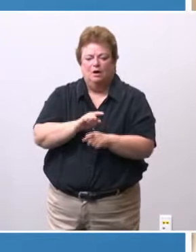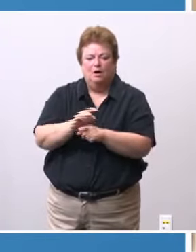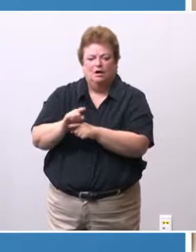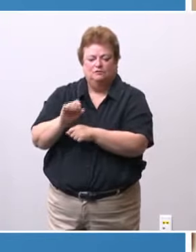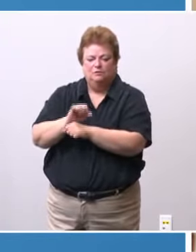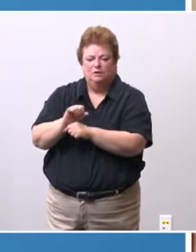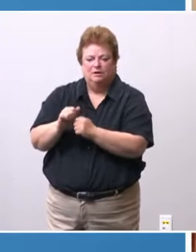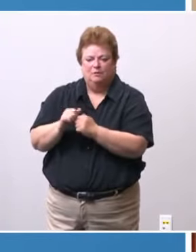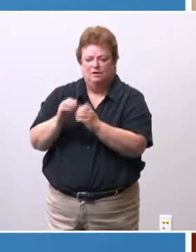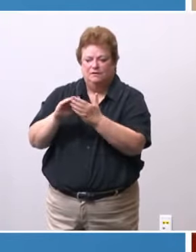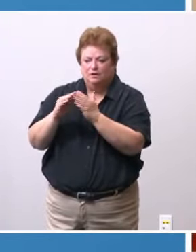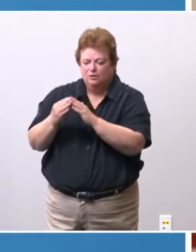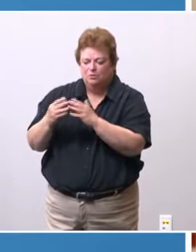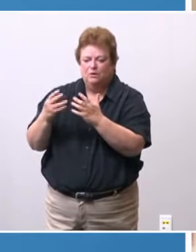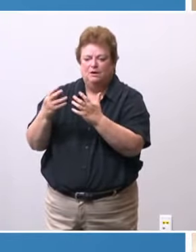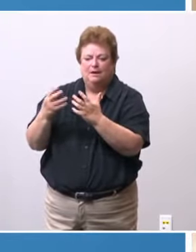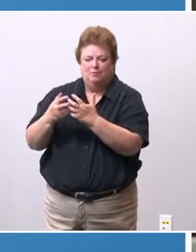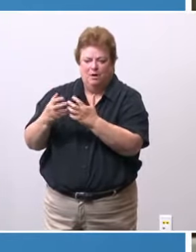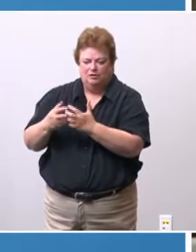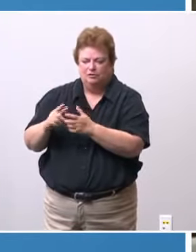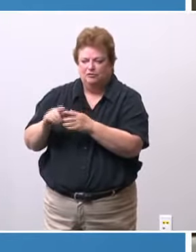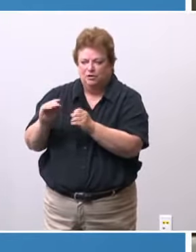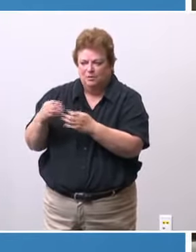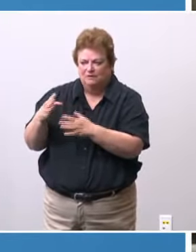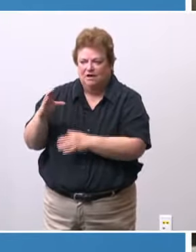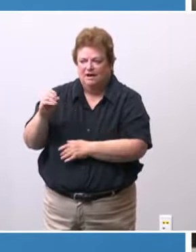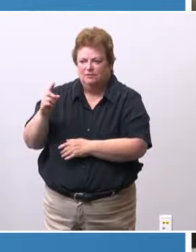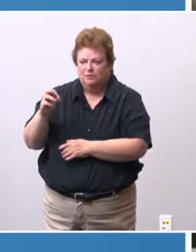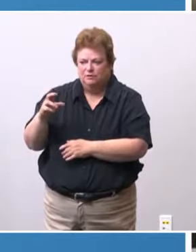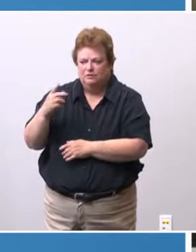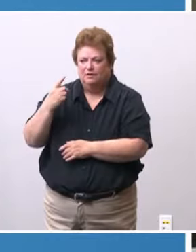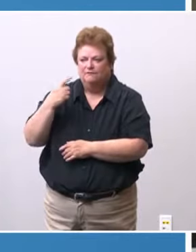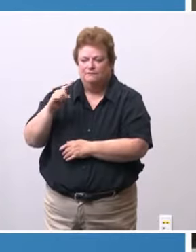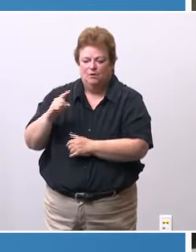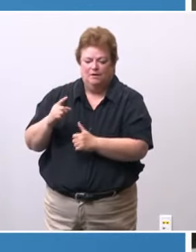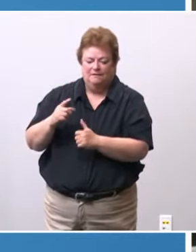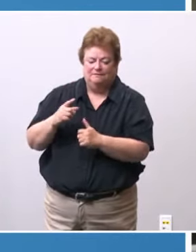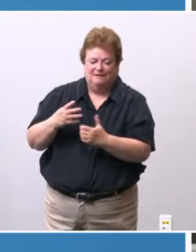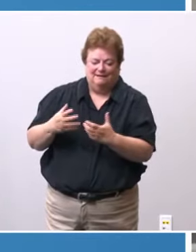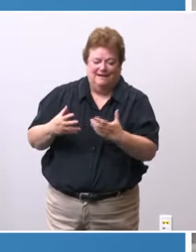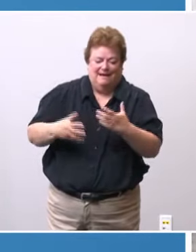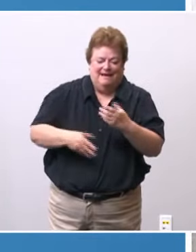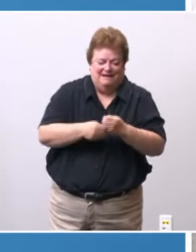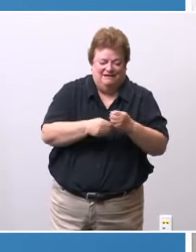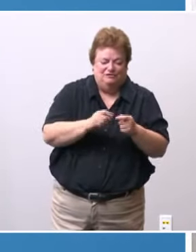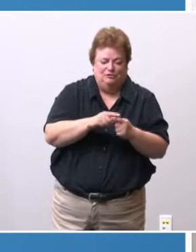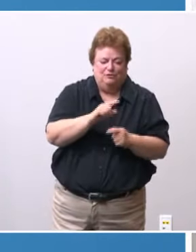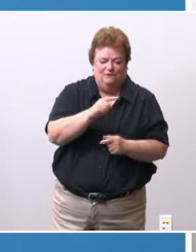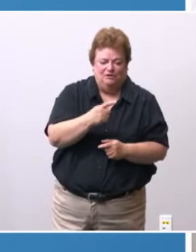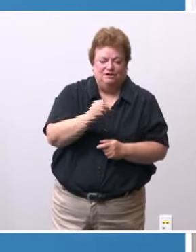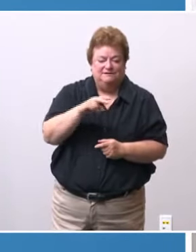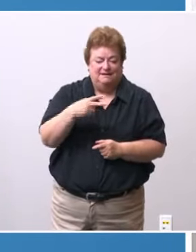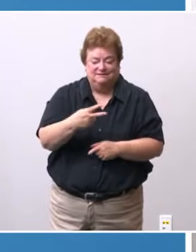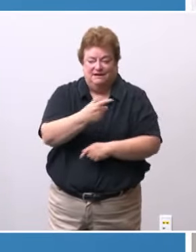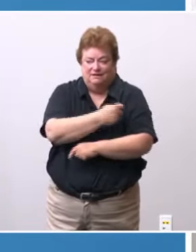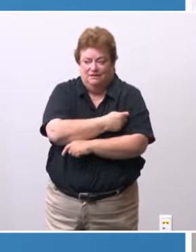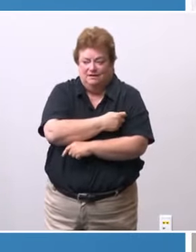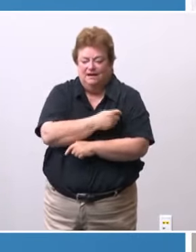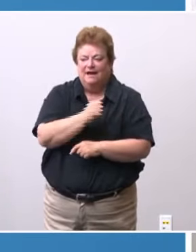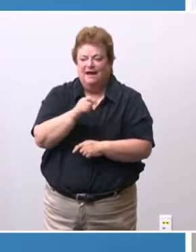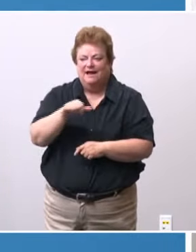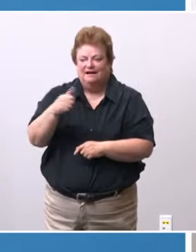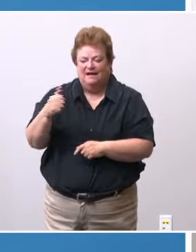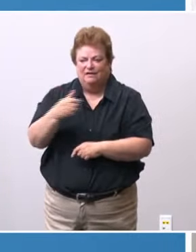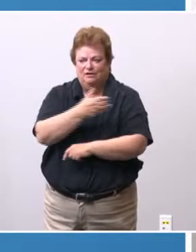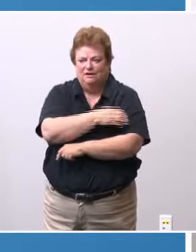community partners to provide booster doses in addition to first and second doses at some of the upcoming neighborhood